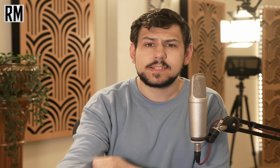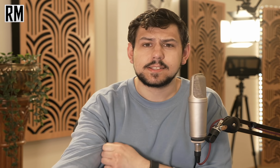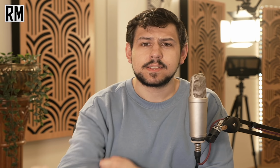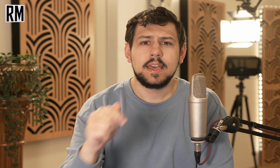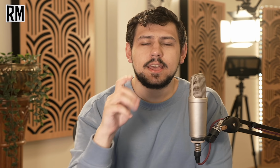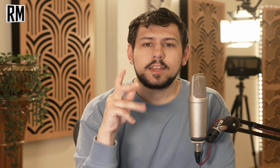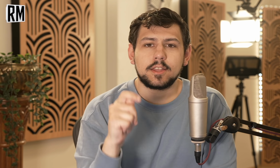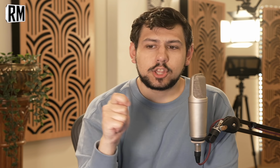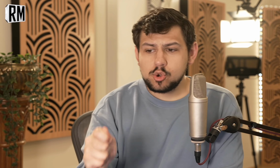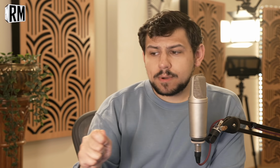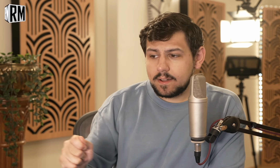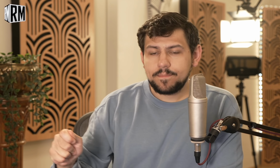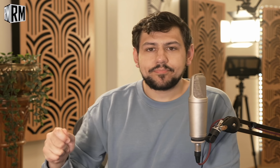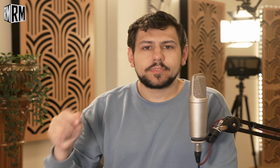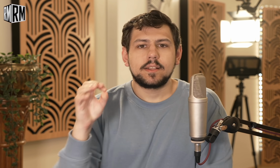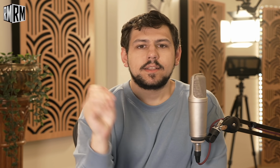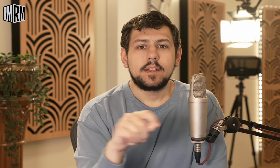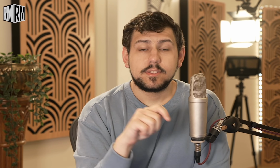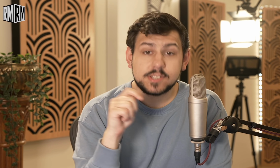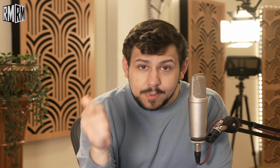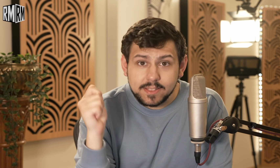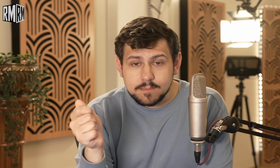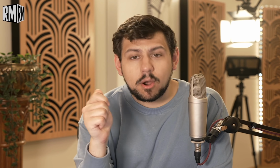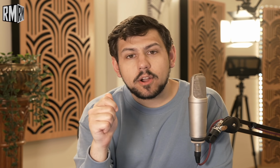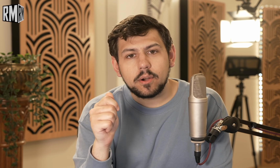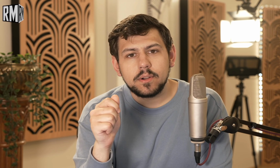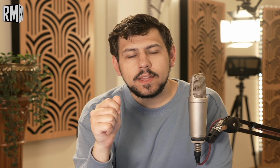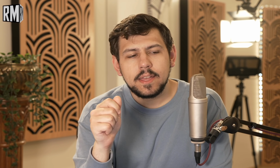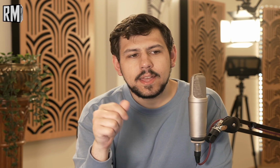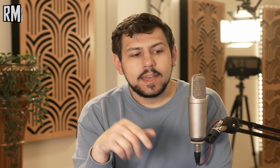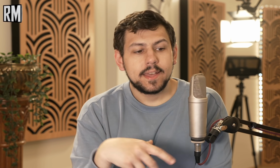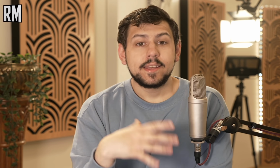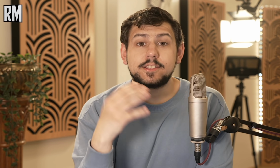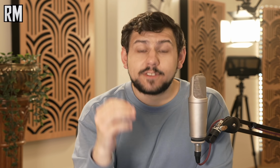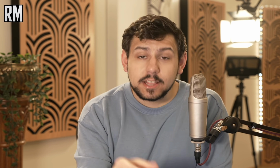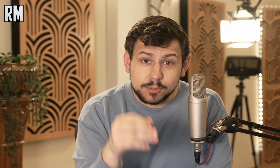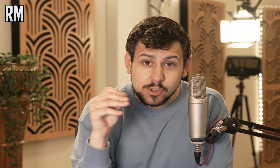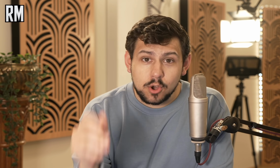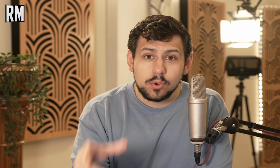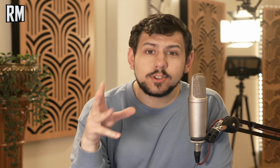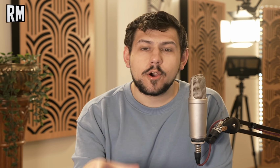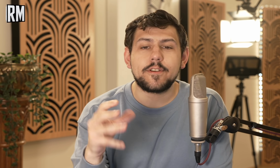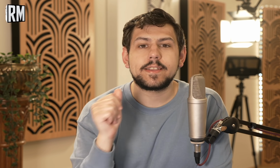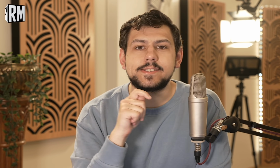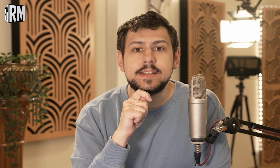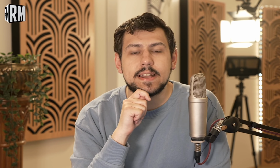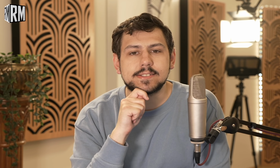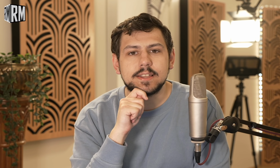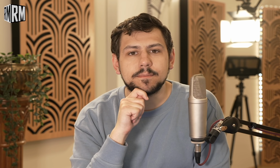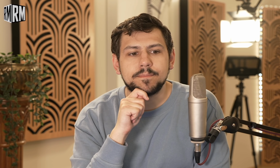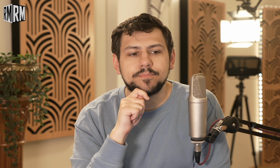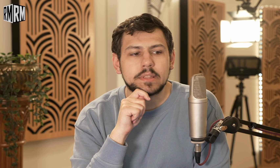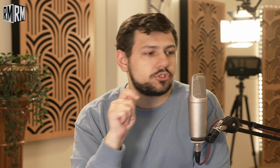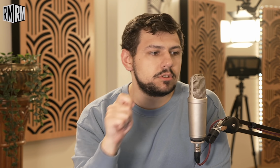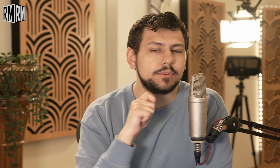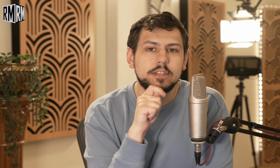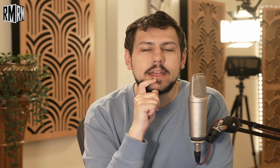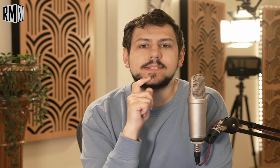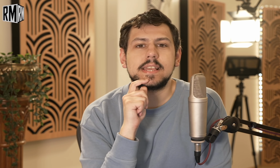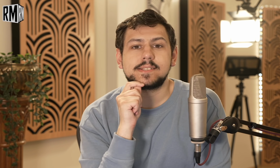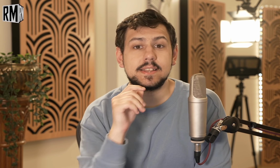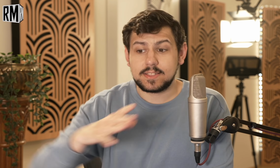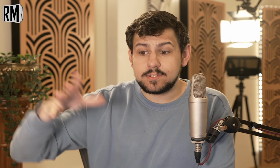United States. Cuba, despite the embargo, developed its own COVID-19 vaccine. Do you know